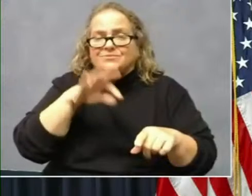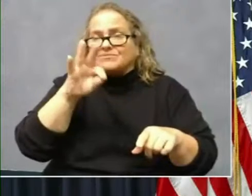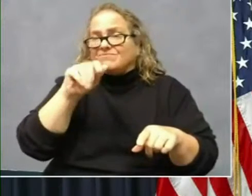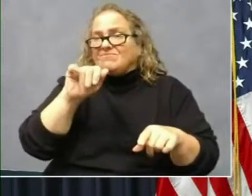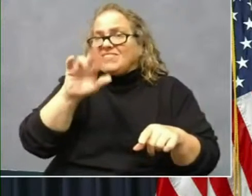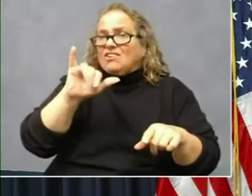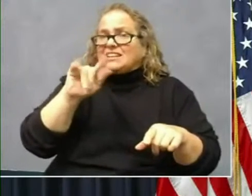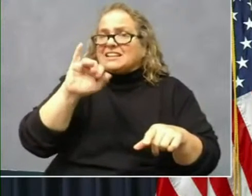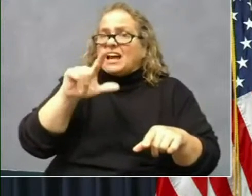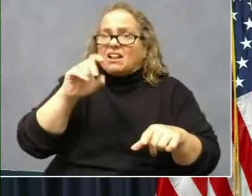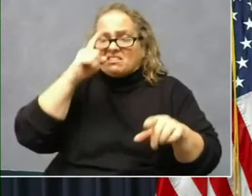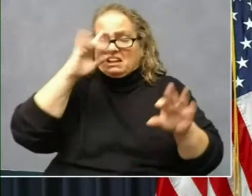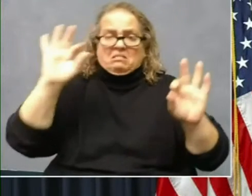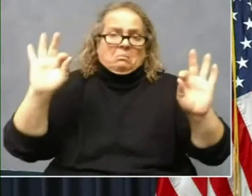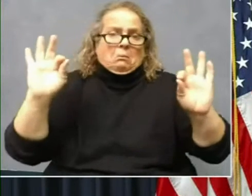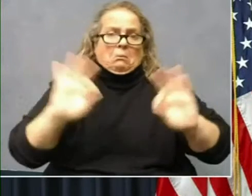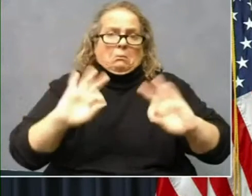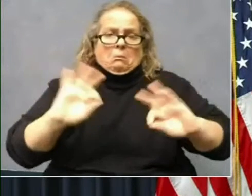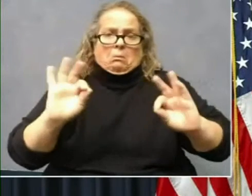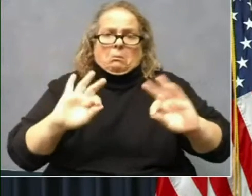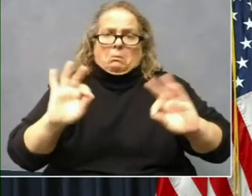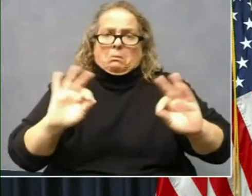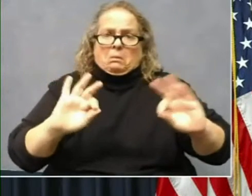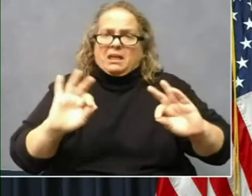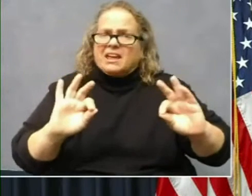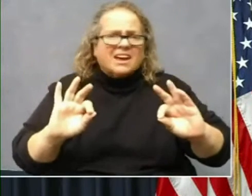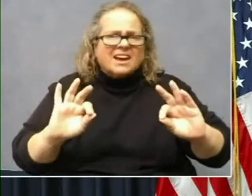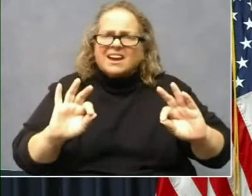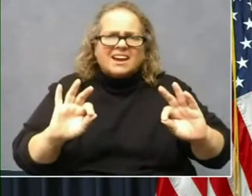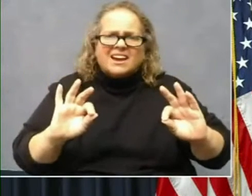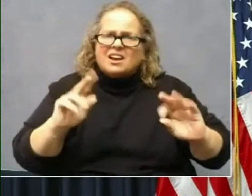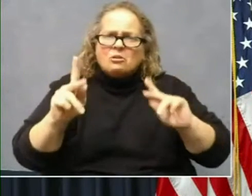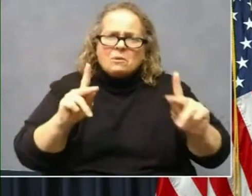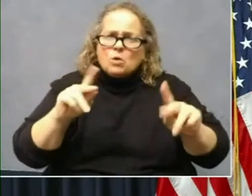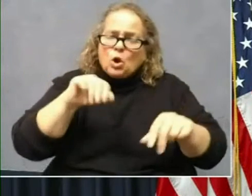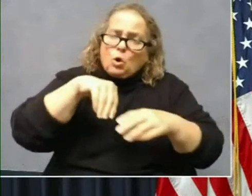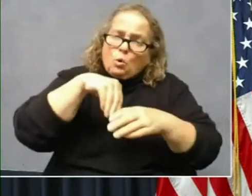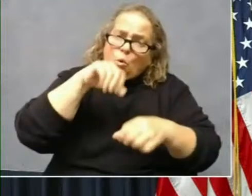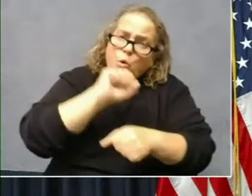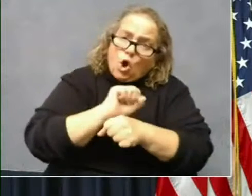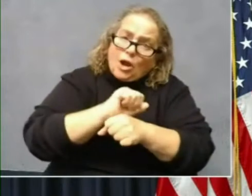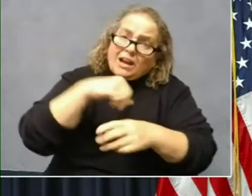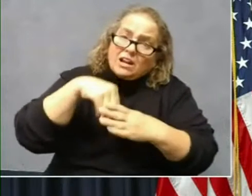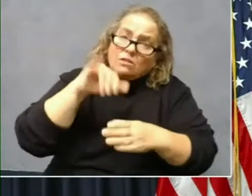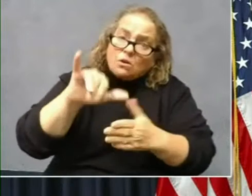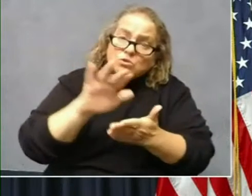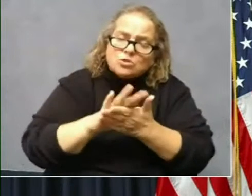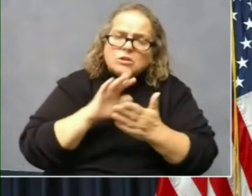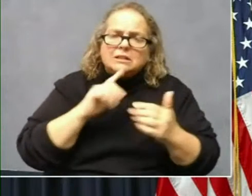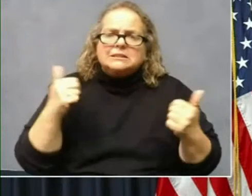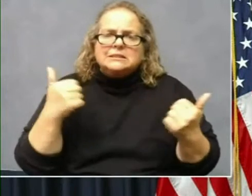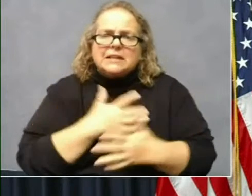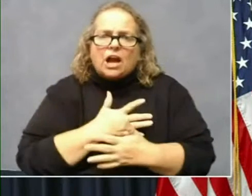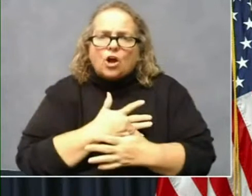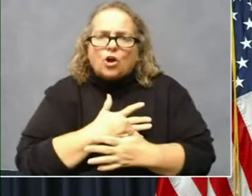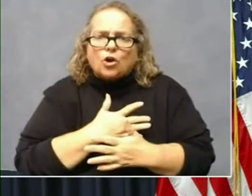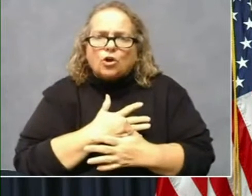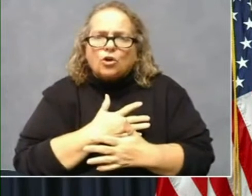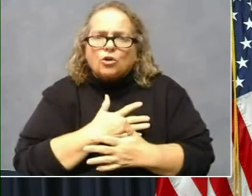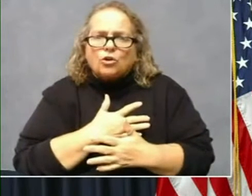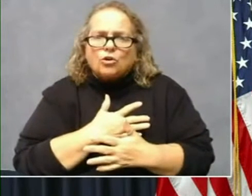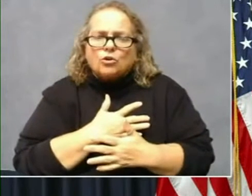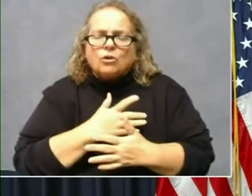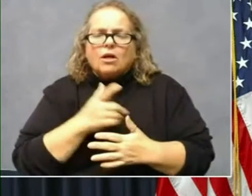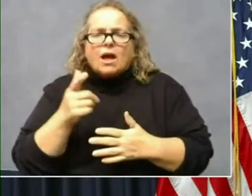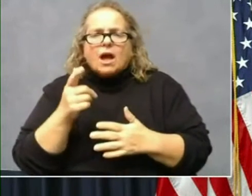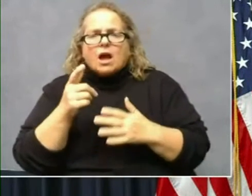that those working in them are scared, the number of people that they come in contact with every day. So we've got to